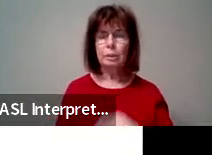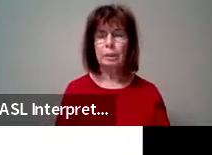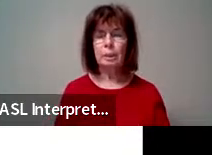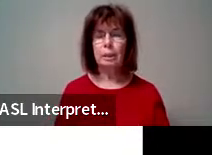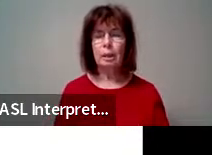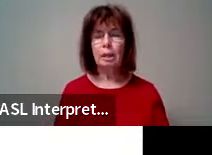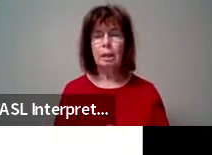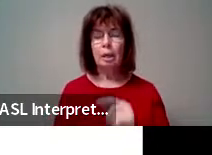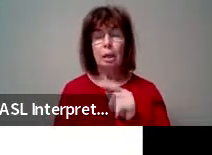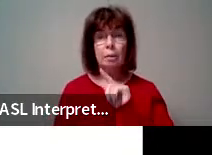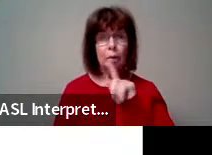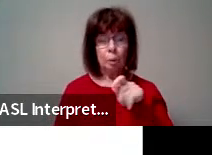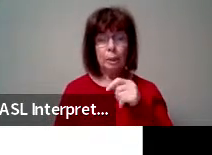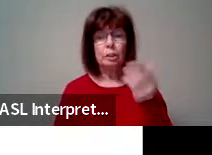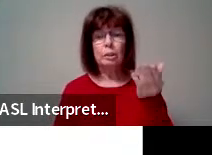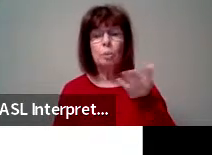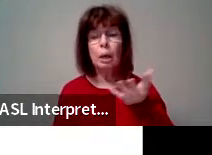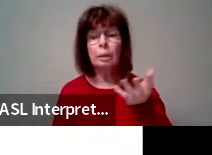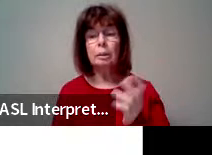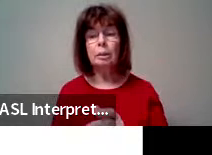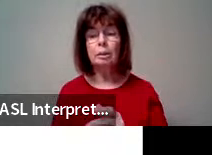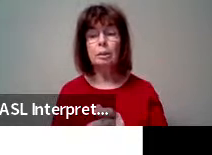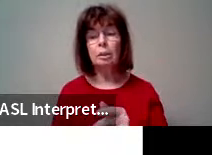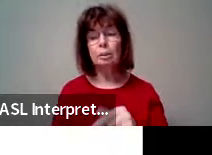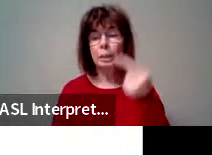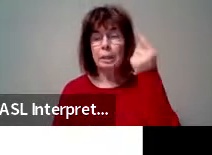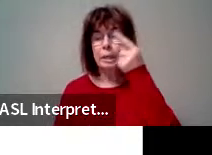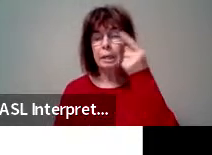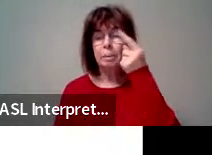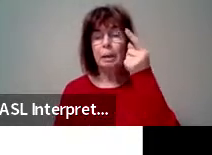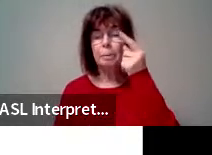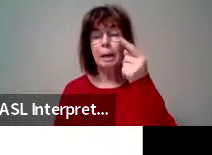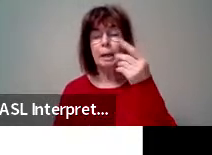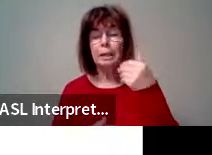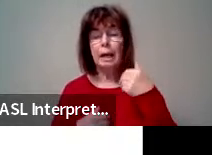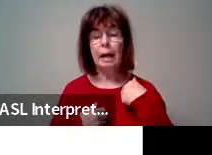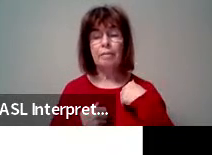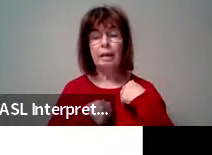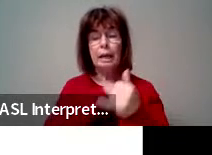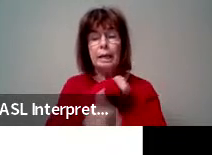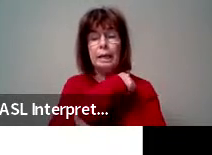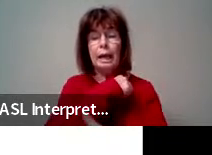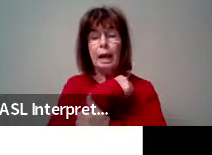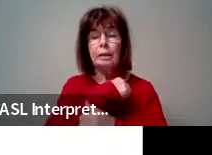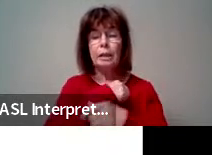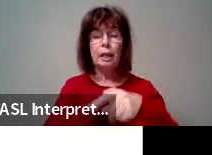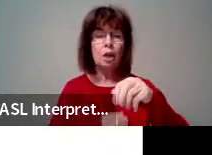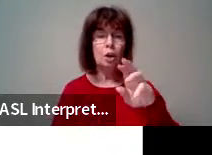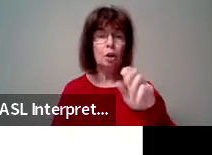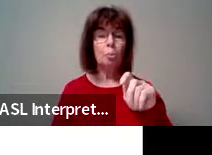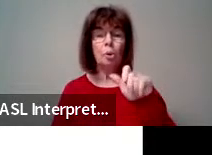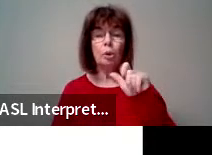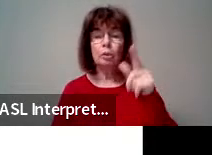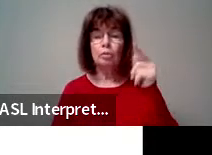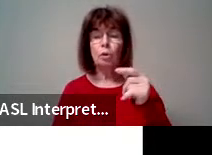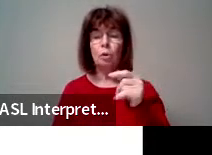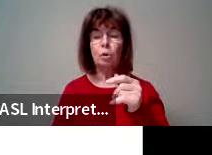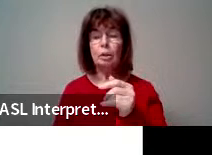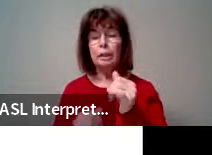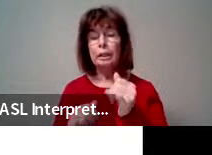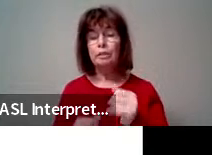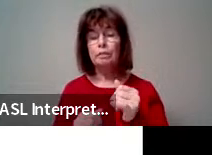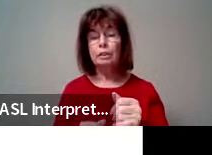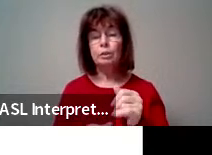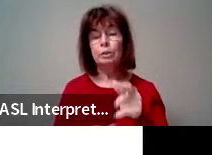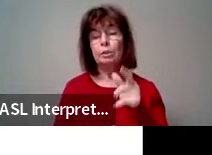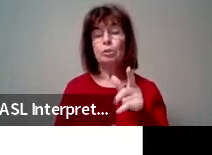question is whether whether we've thought about having a county portal for individuals to self-report home